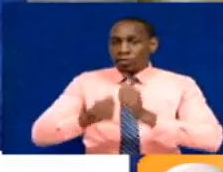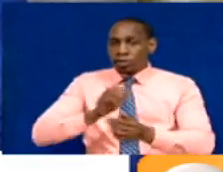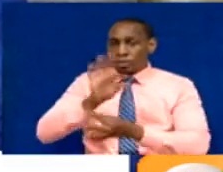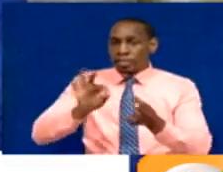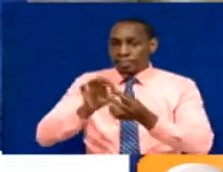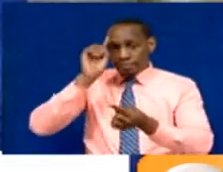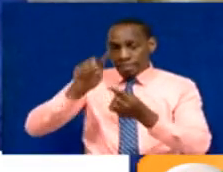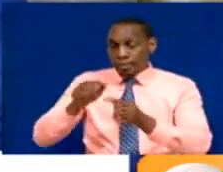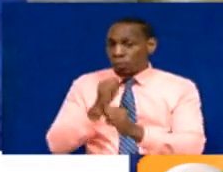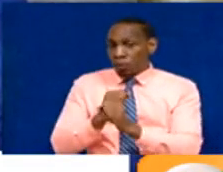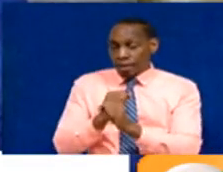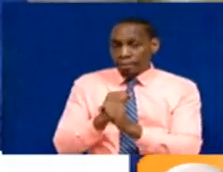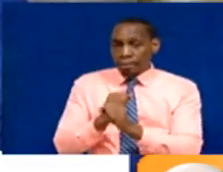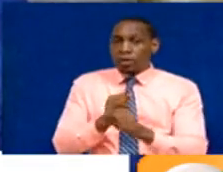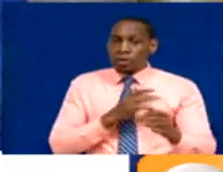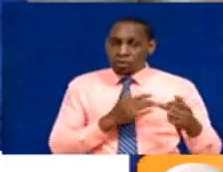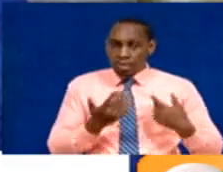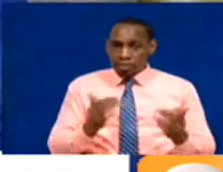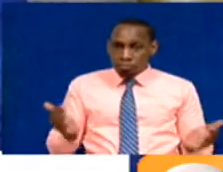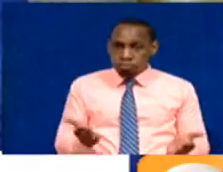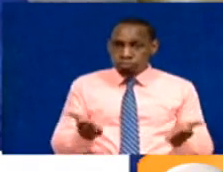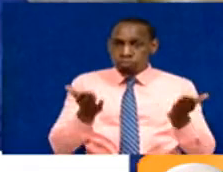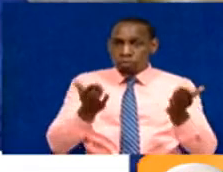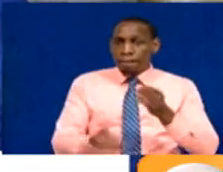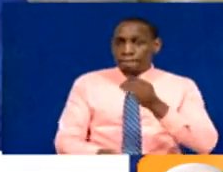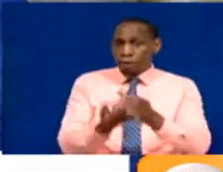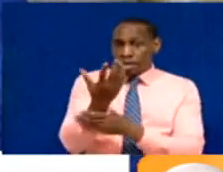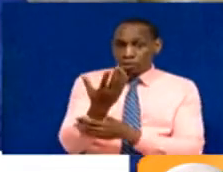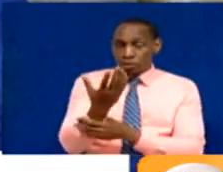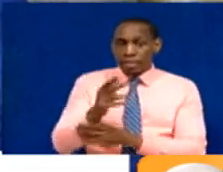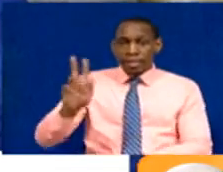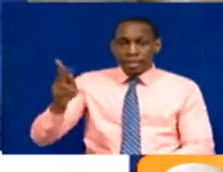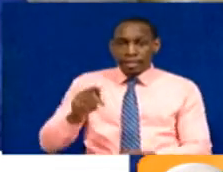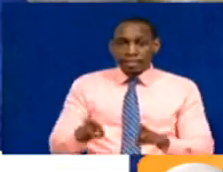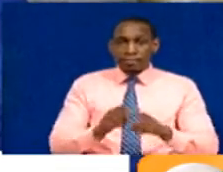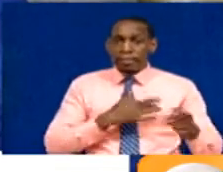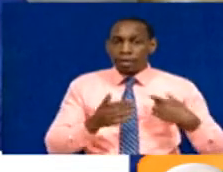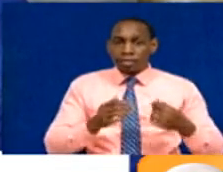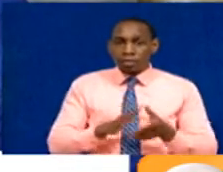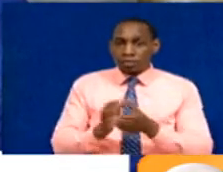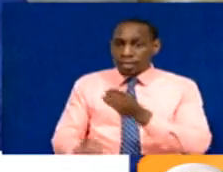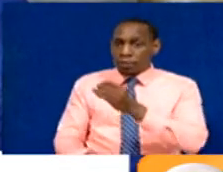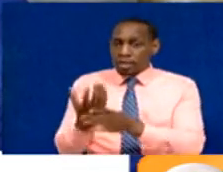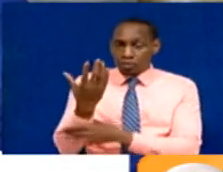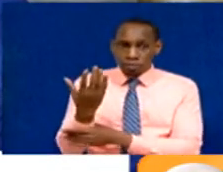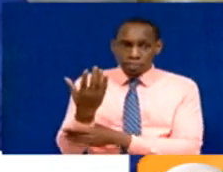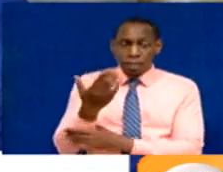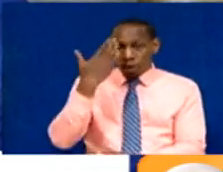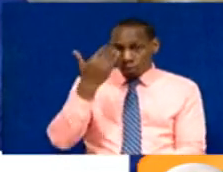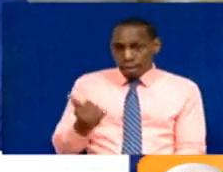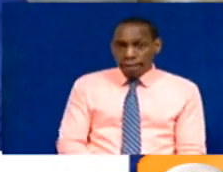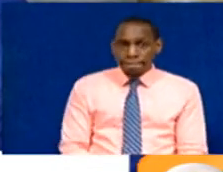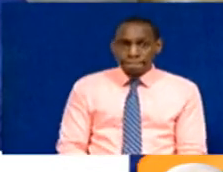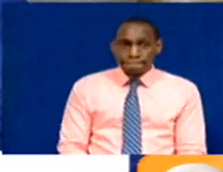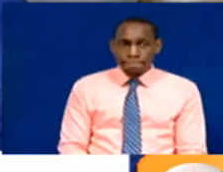they intend to do on how to spur productivity in Kenya? I'm more concerned about productivity, because